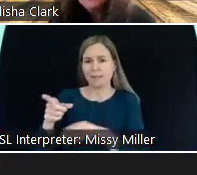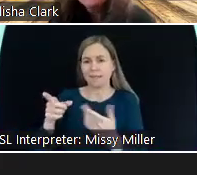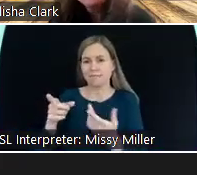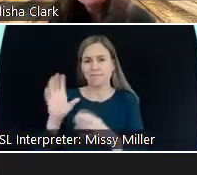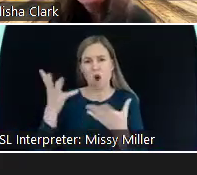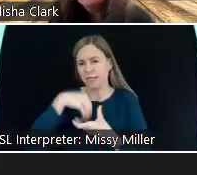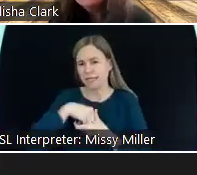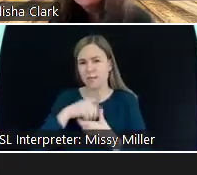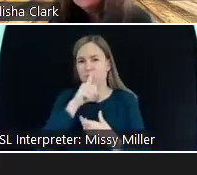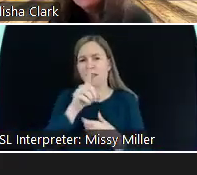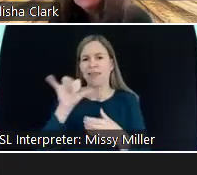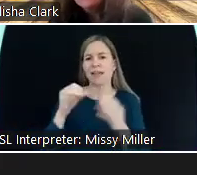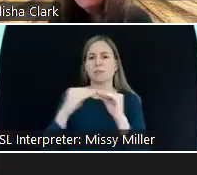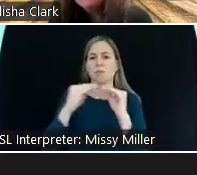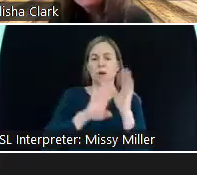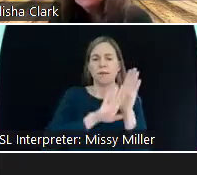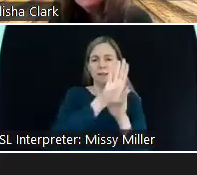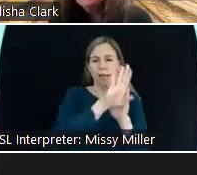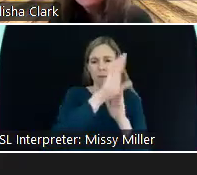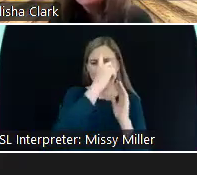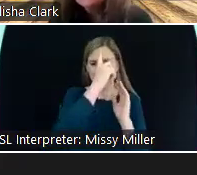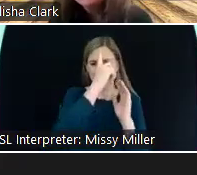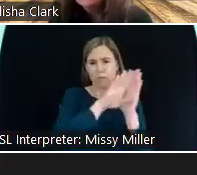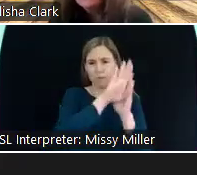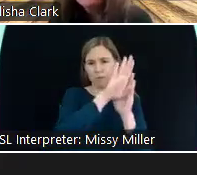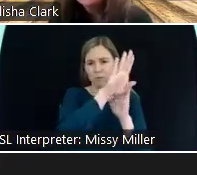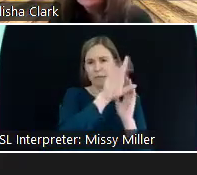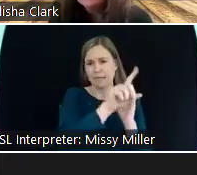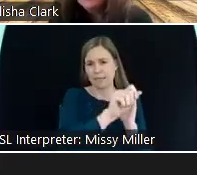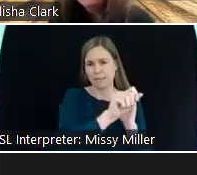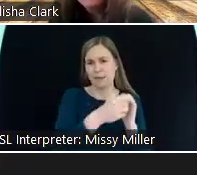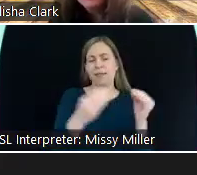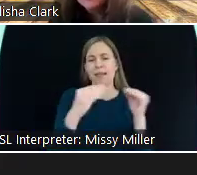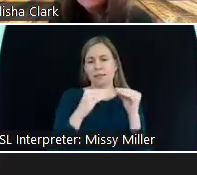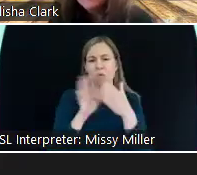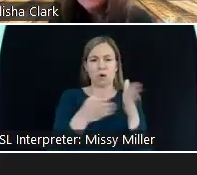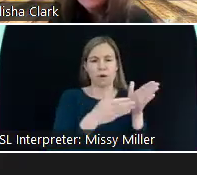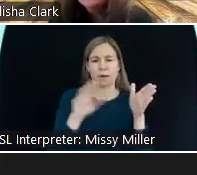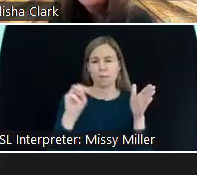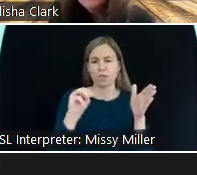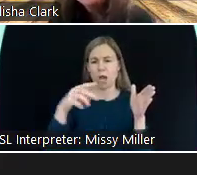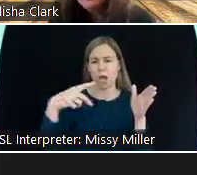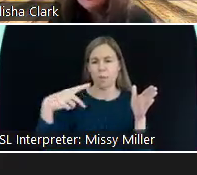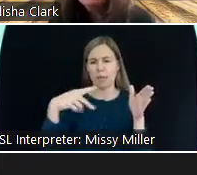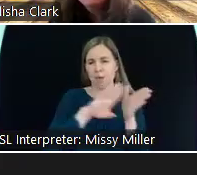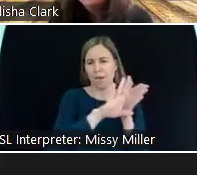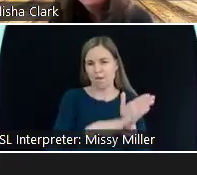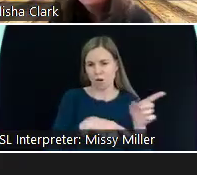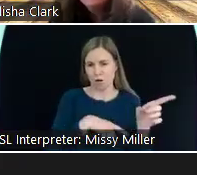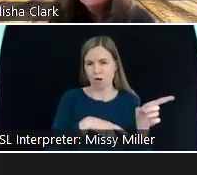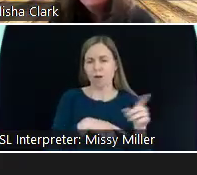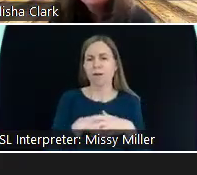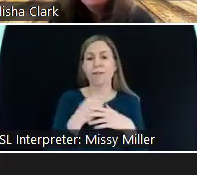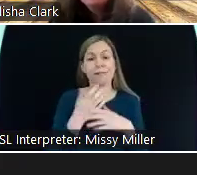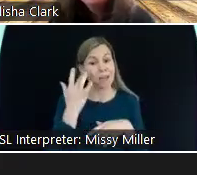Autism, that is a developmental disability, which is going to be more directed toward our Michelle P. waiver program. And that is why I'm really